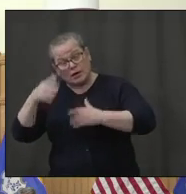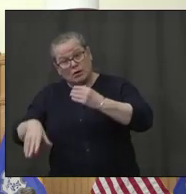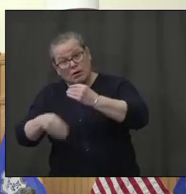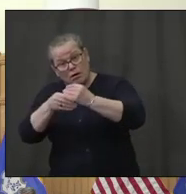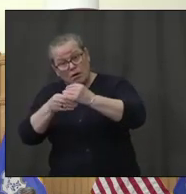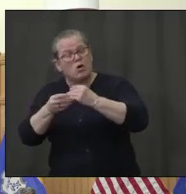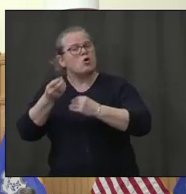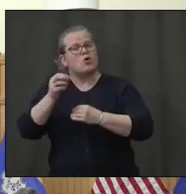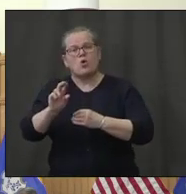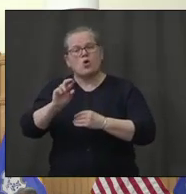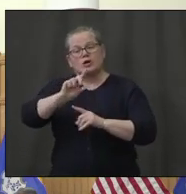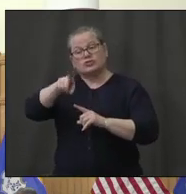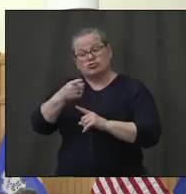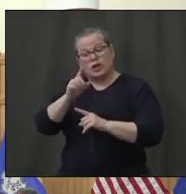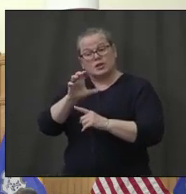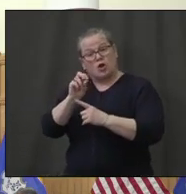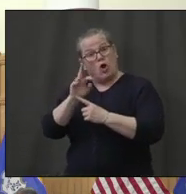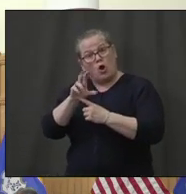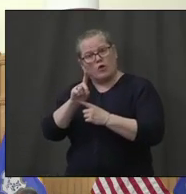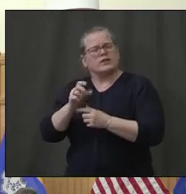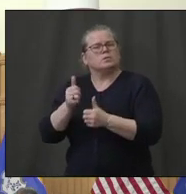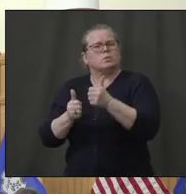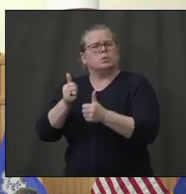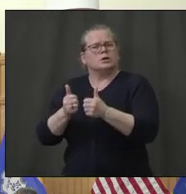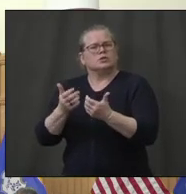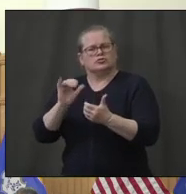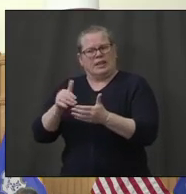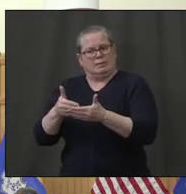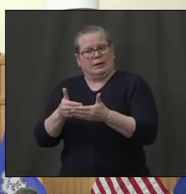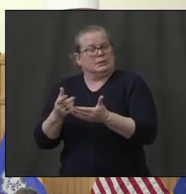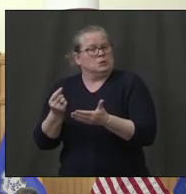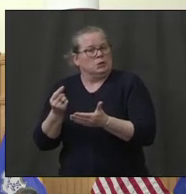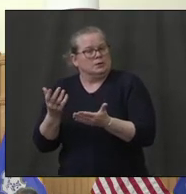Want to speak to that, either of you? Yeah. Well, first off,